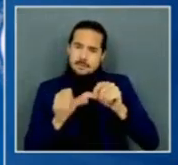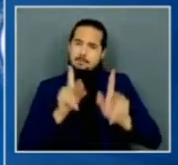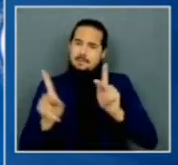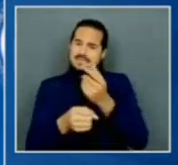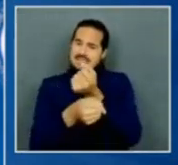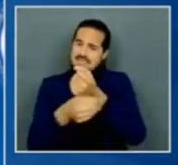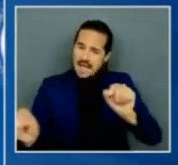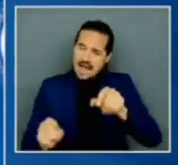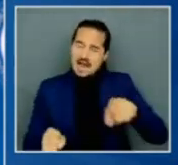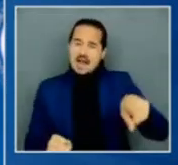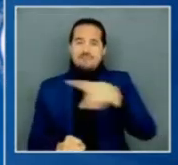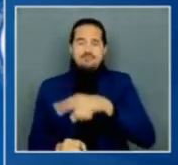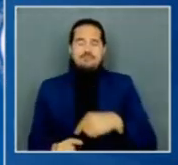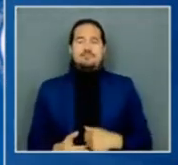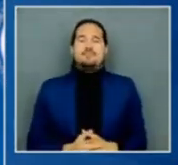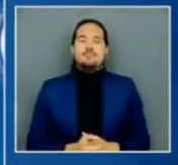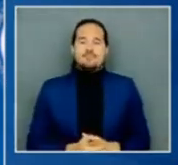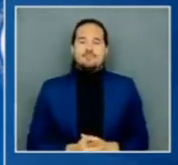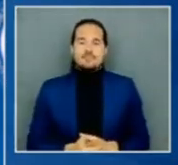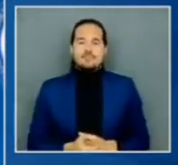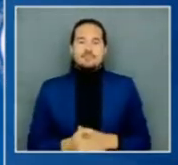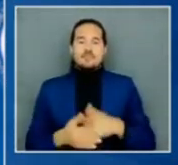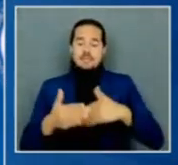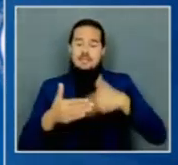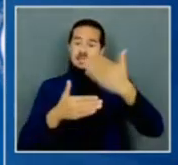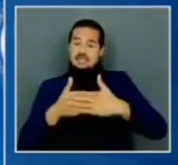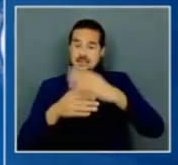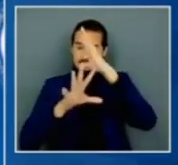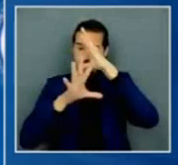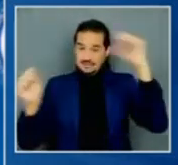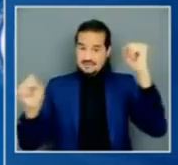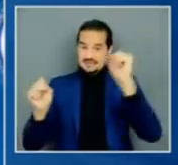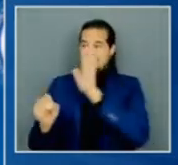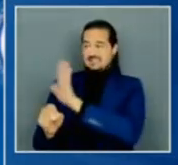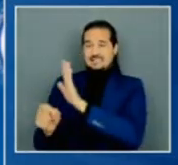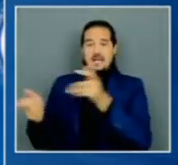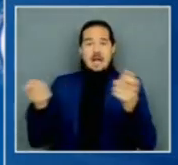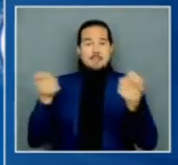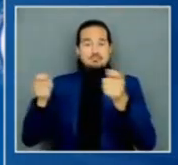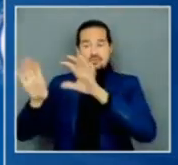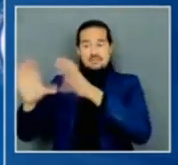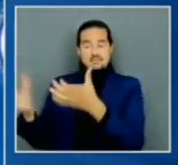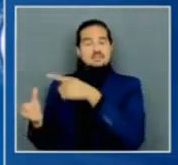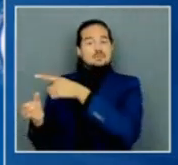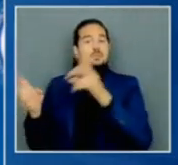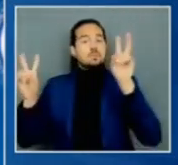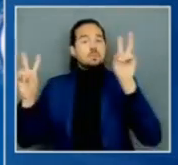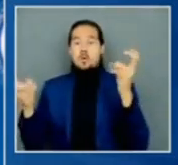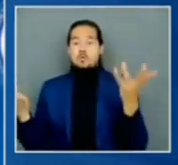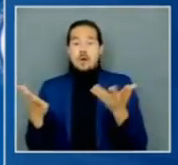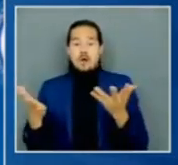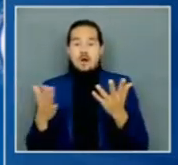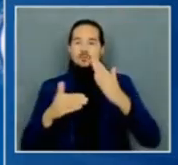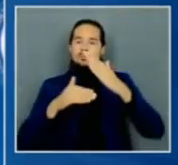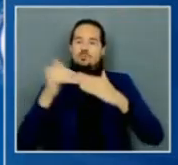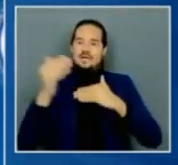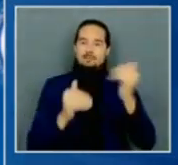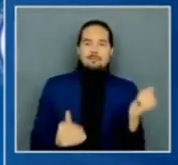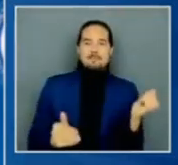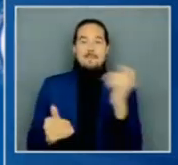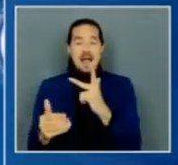alike. America has given this administration a mandate to build back better. And step one